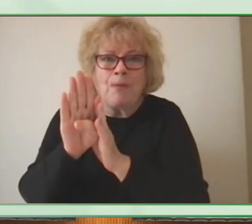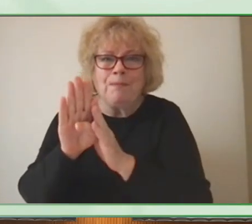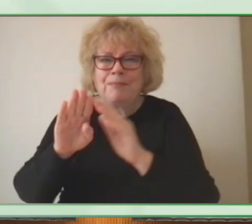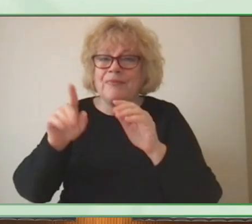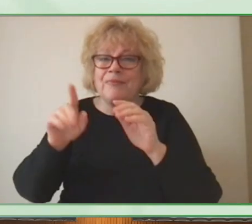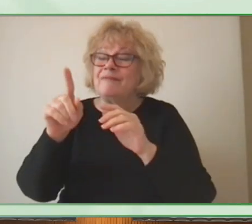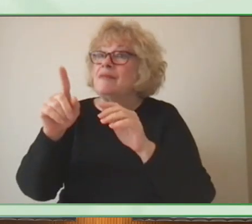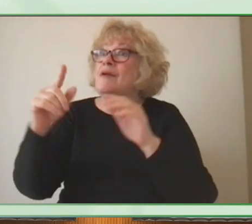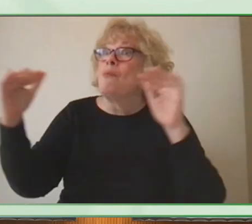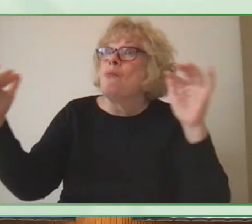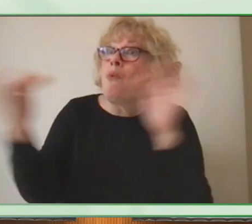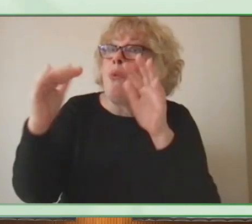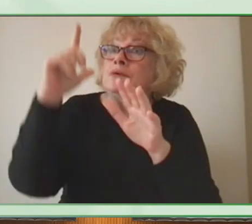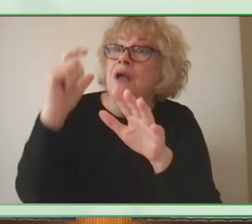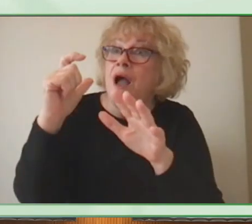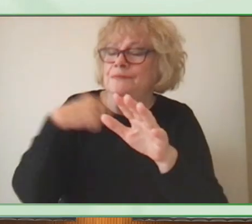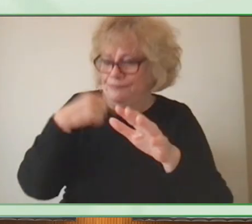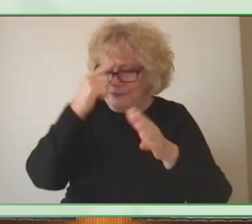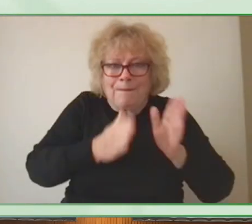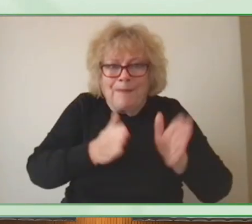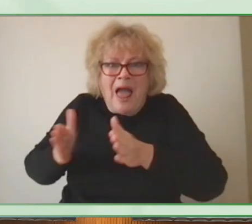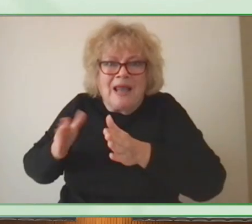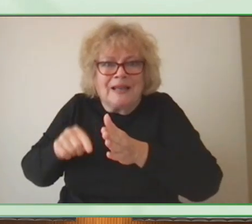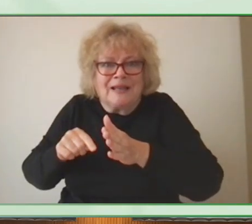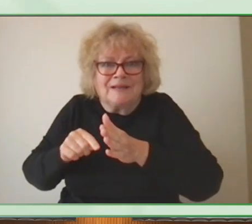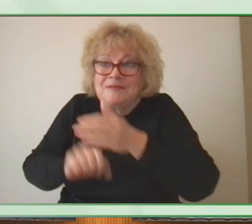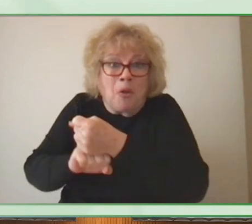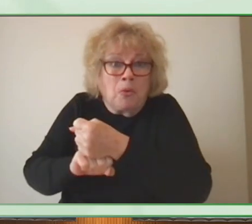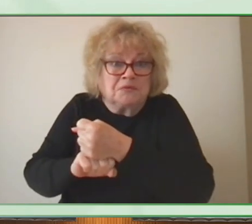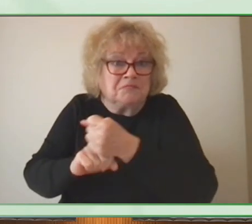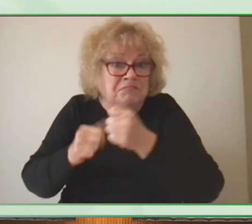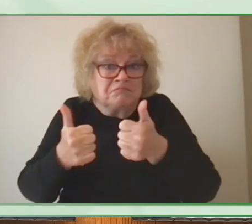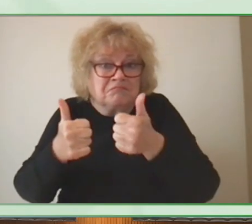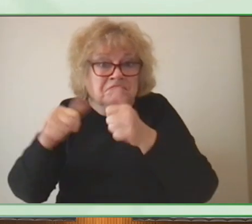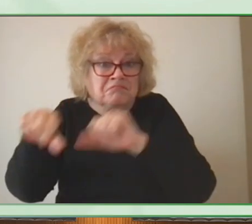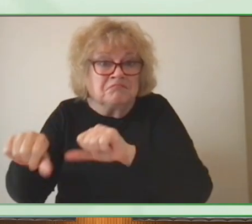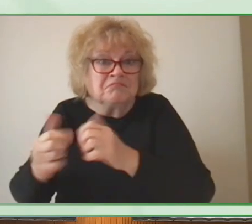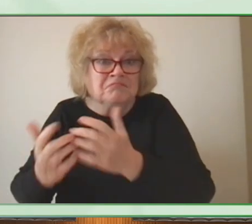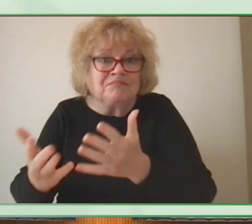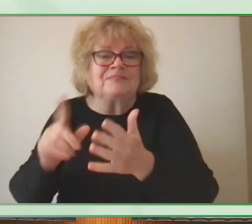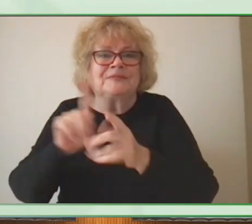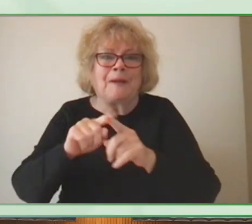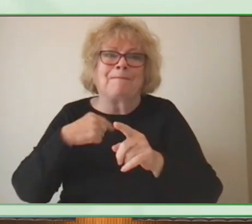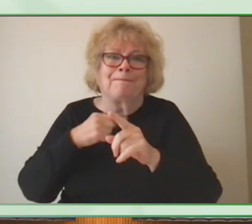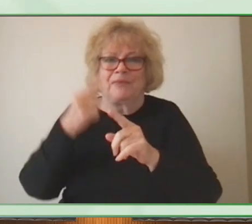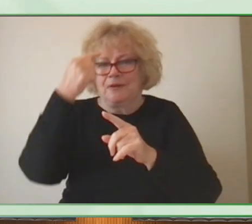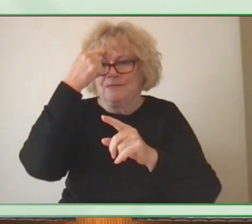the main reason why we started our emergency work. Now we helped more